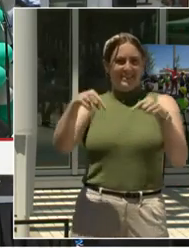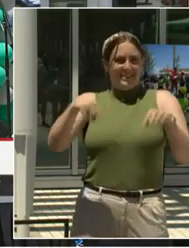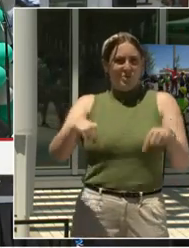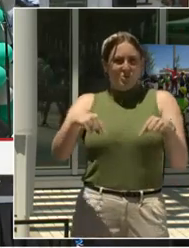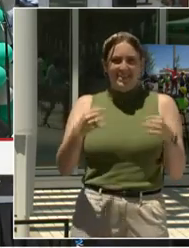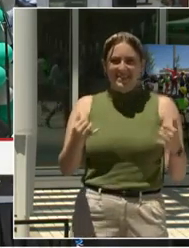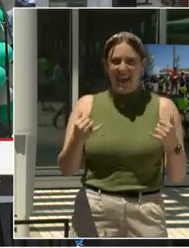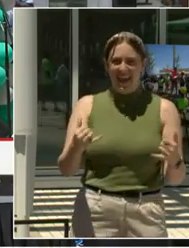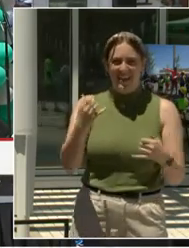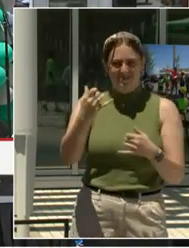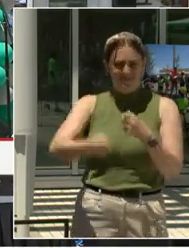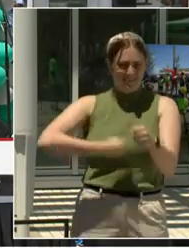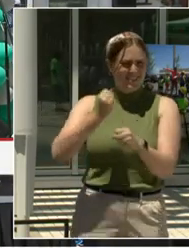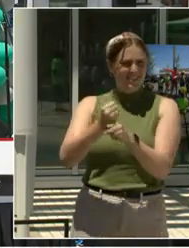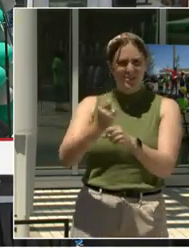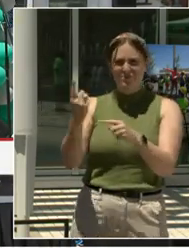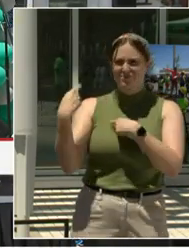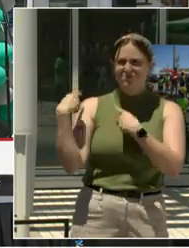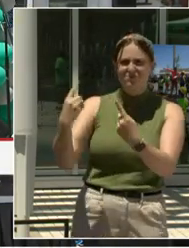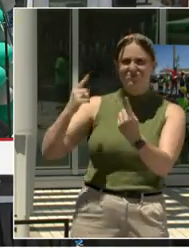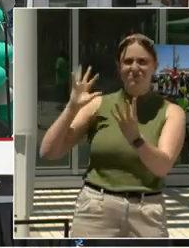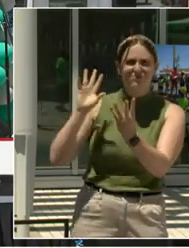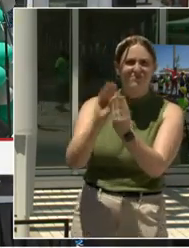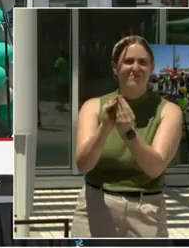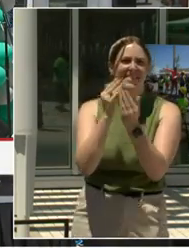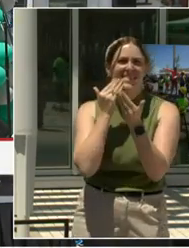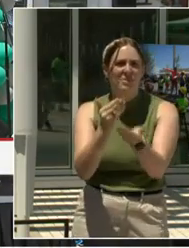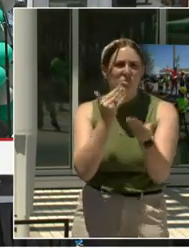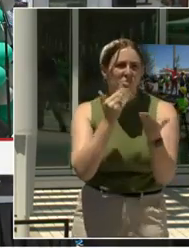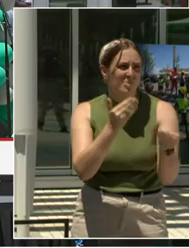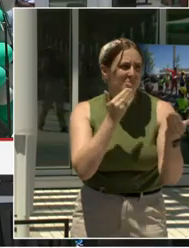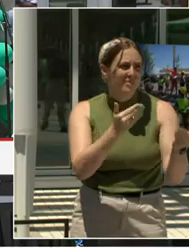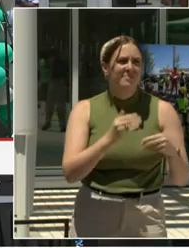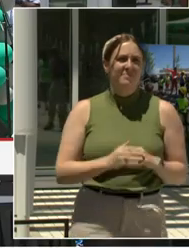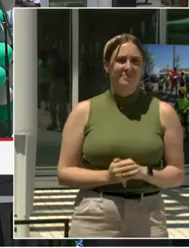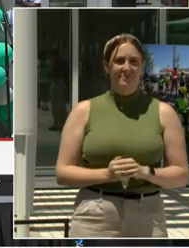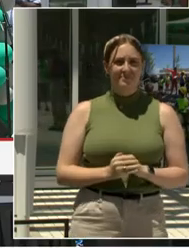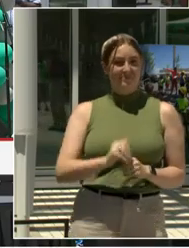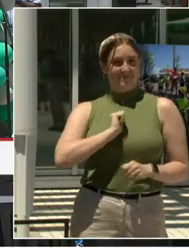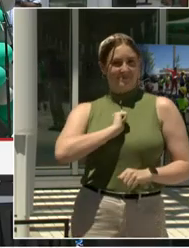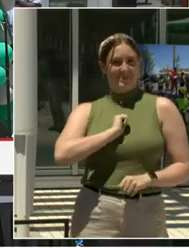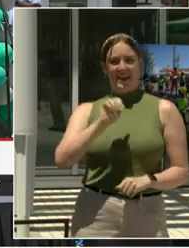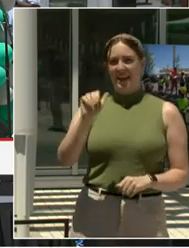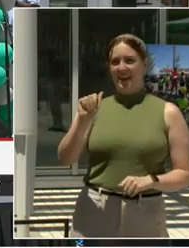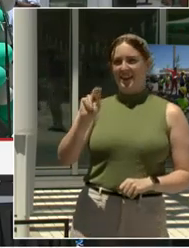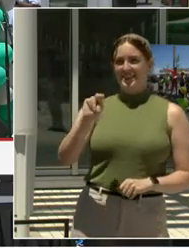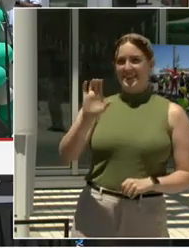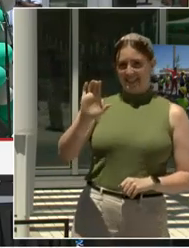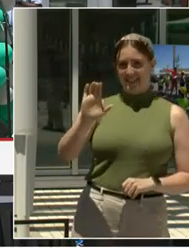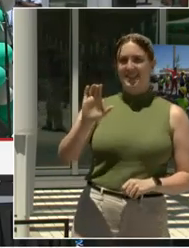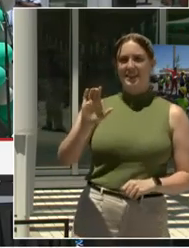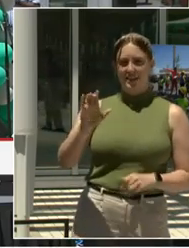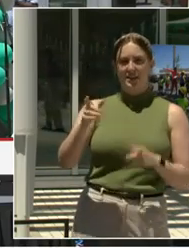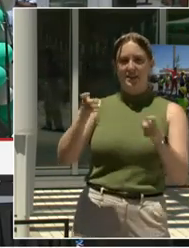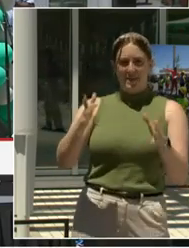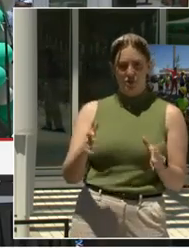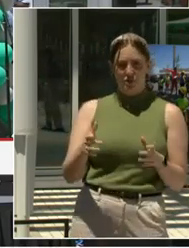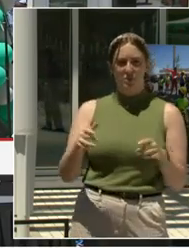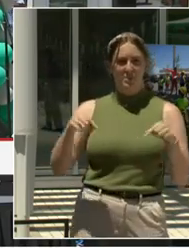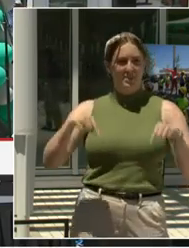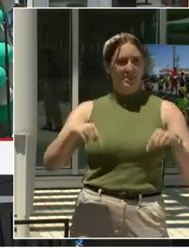years. As an ANC commissioner for this project, vice chair of the McMillan Advisory